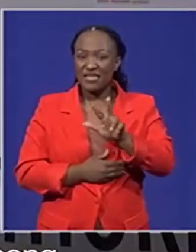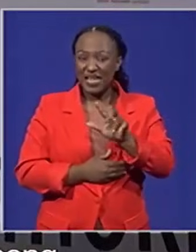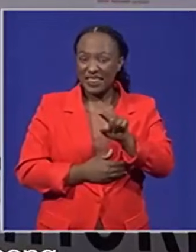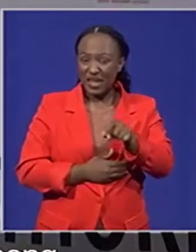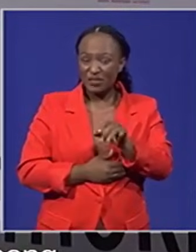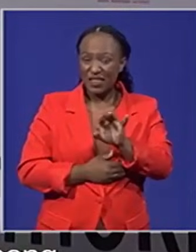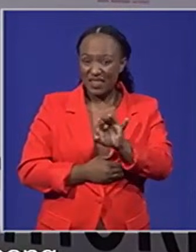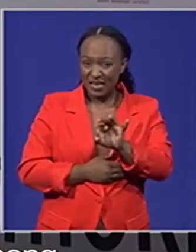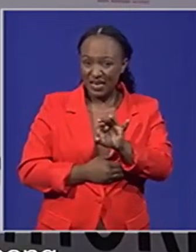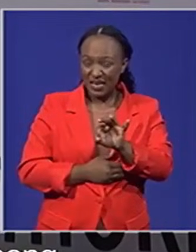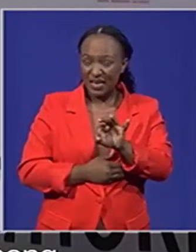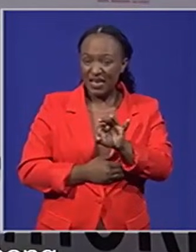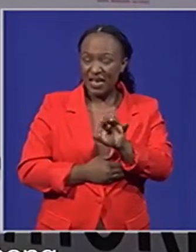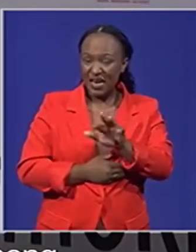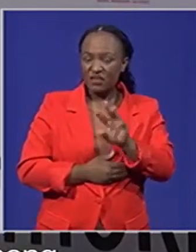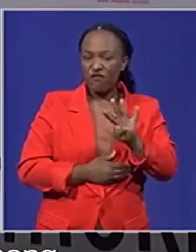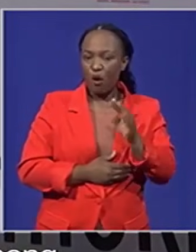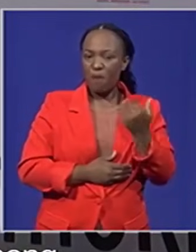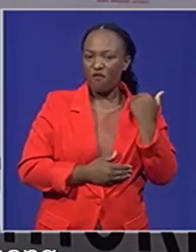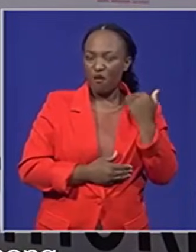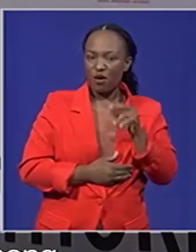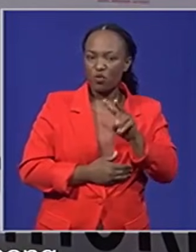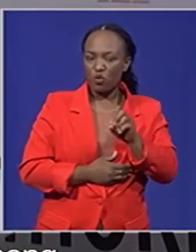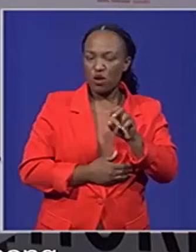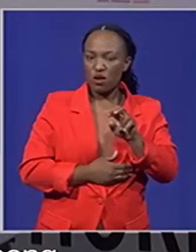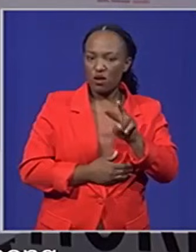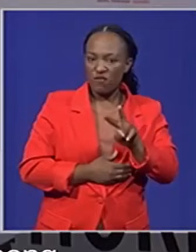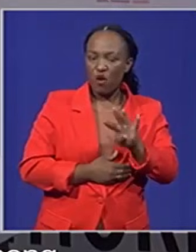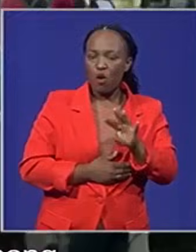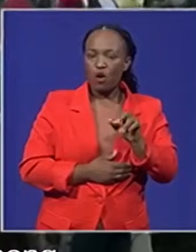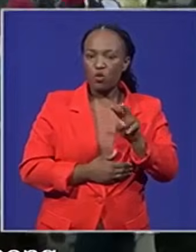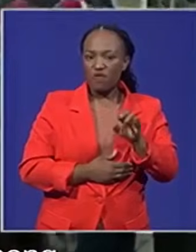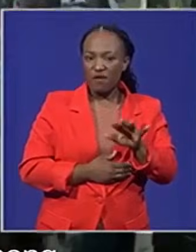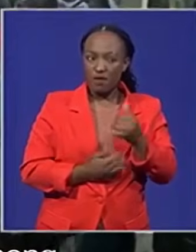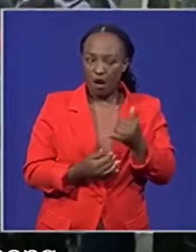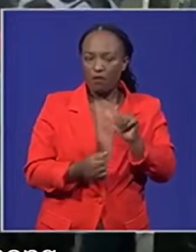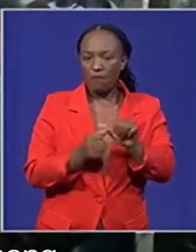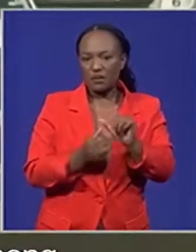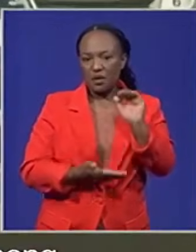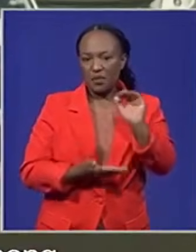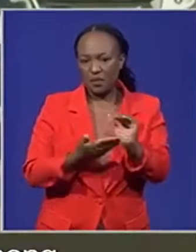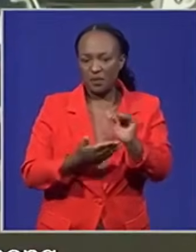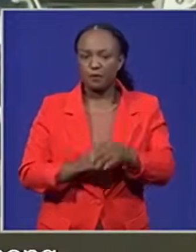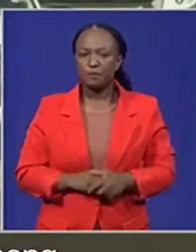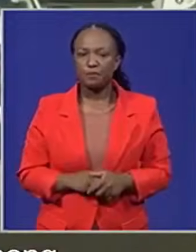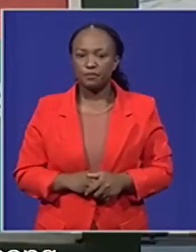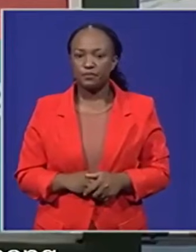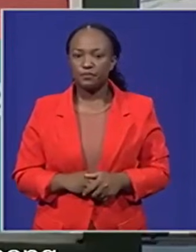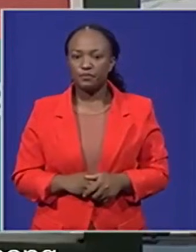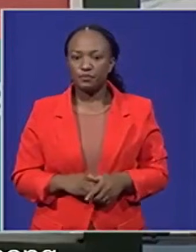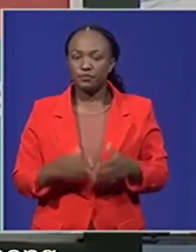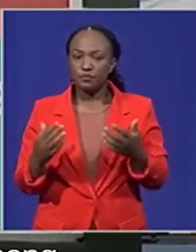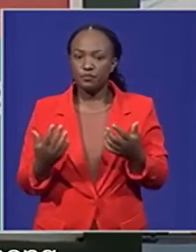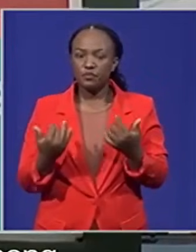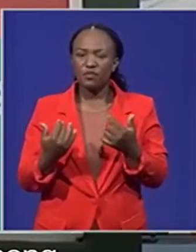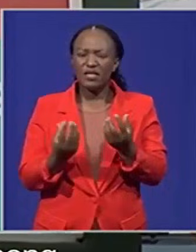58,394 that were intercepted in the 2024-2025 festive period. Go sa šetšwe katlego yo go na le pelelo mabapi le